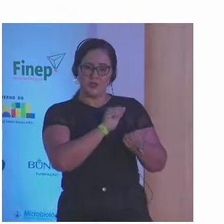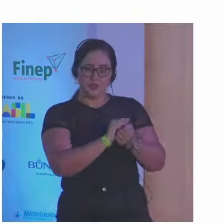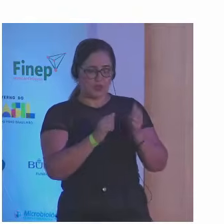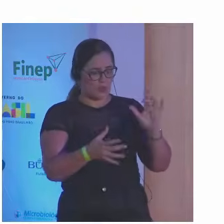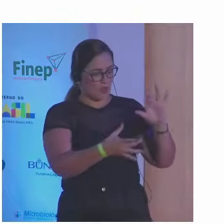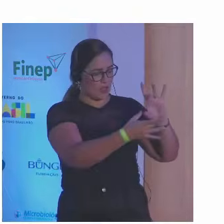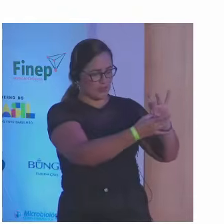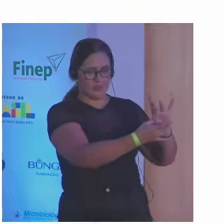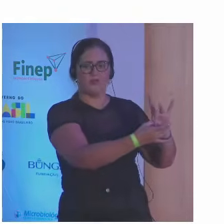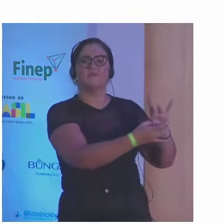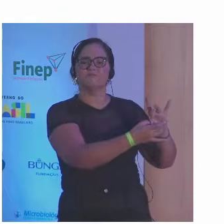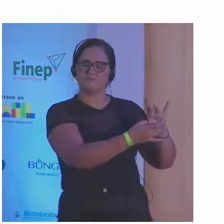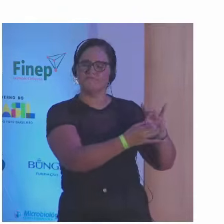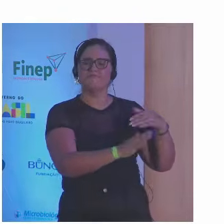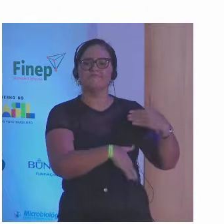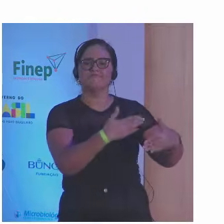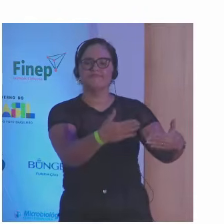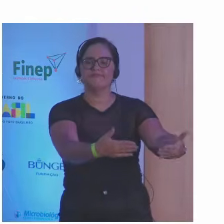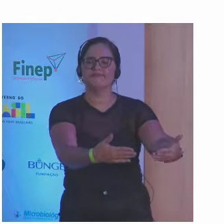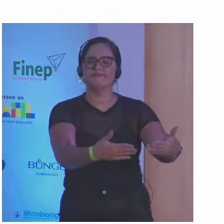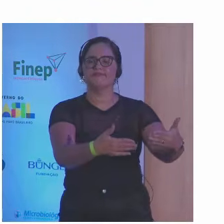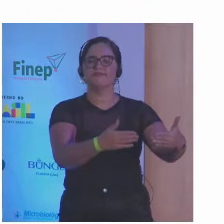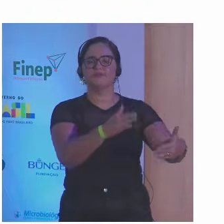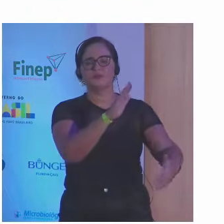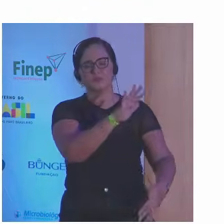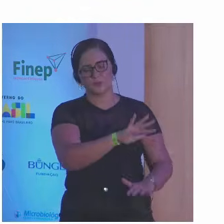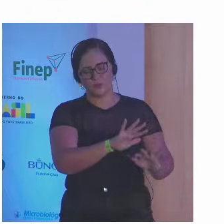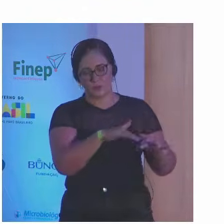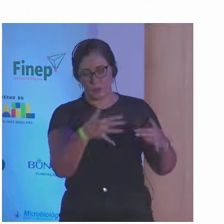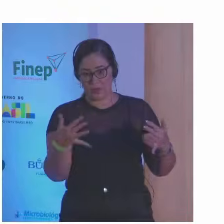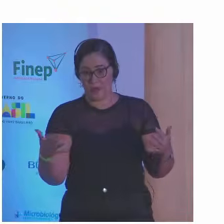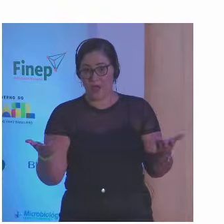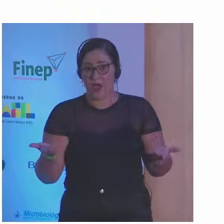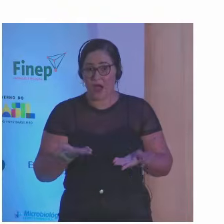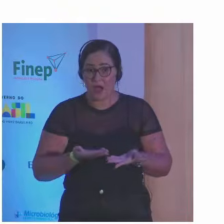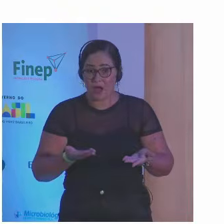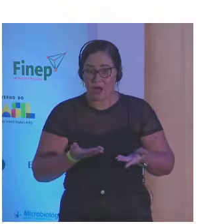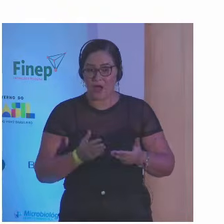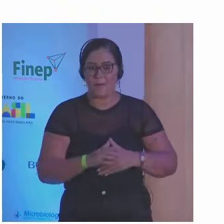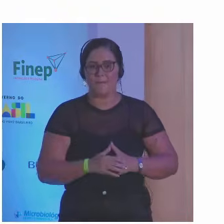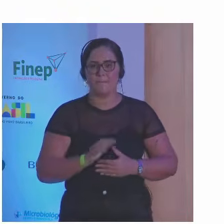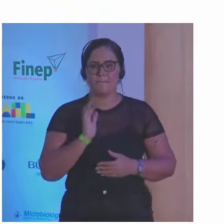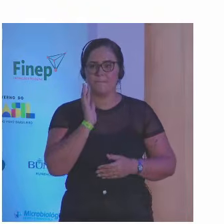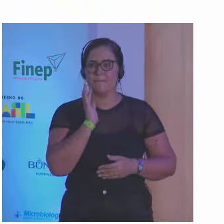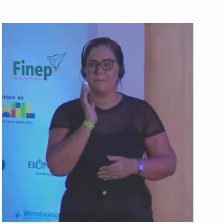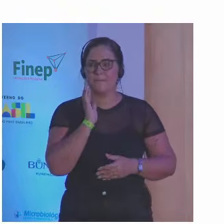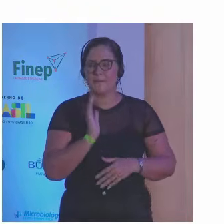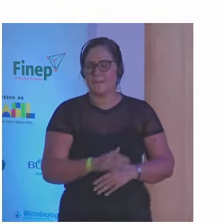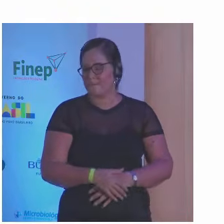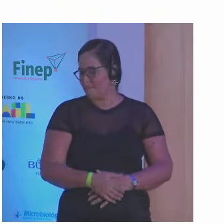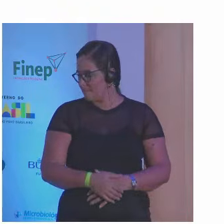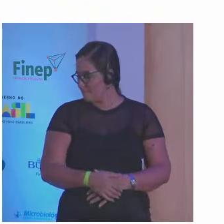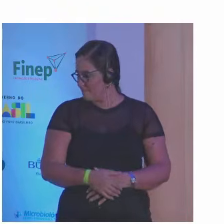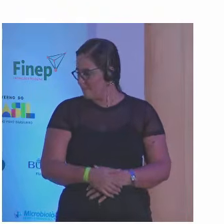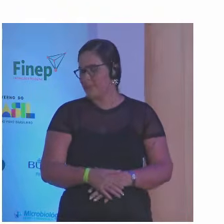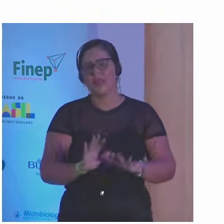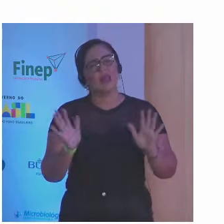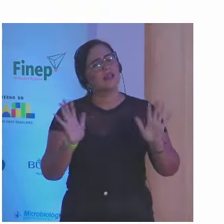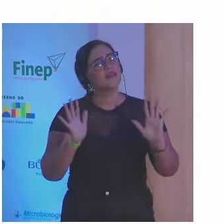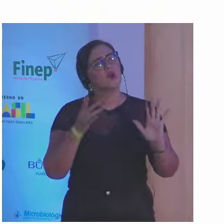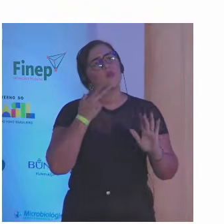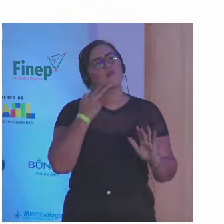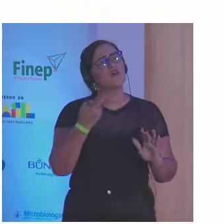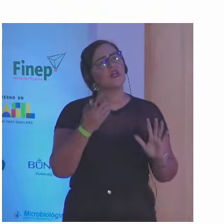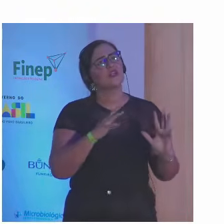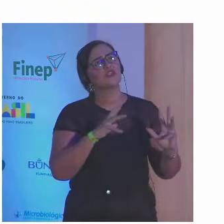Atlantic. So now, not to say that everything is